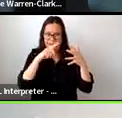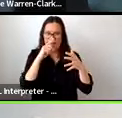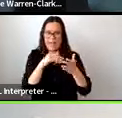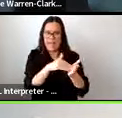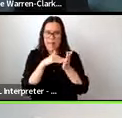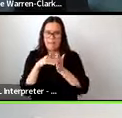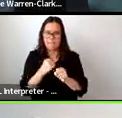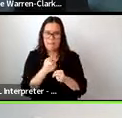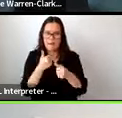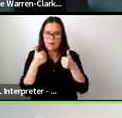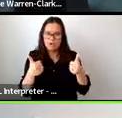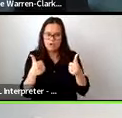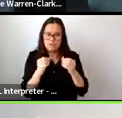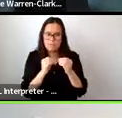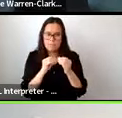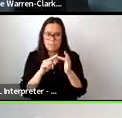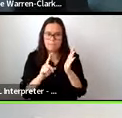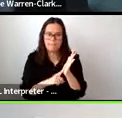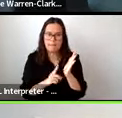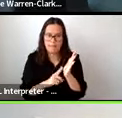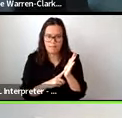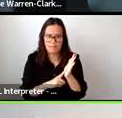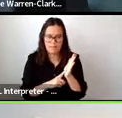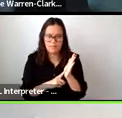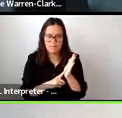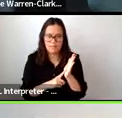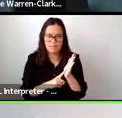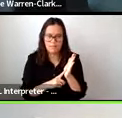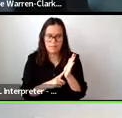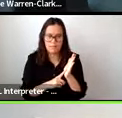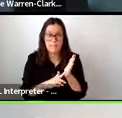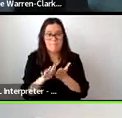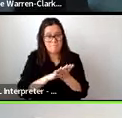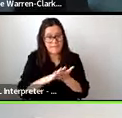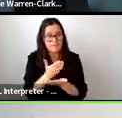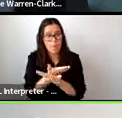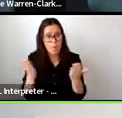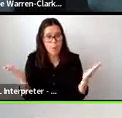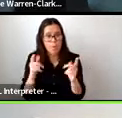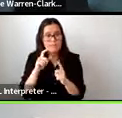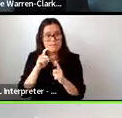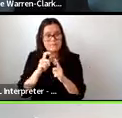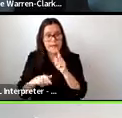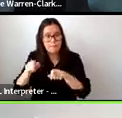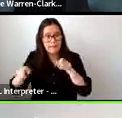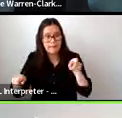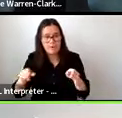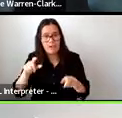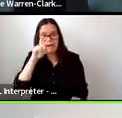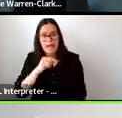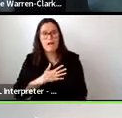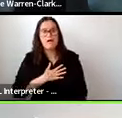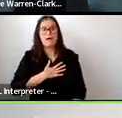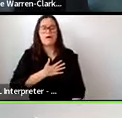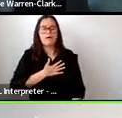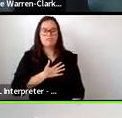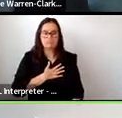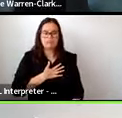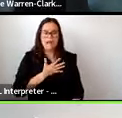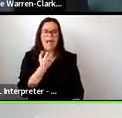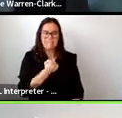give all disabled people faith in our system. But at the moment, they're so